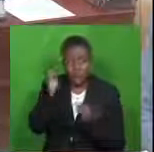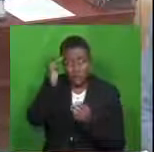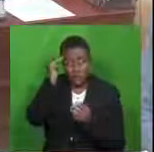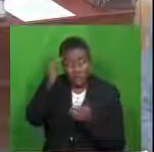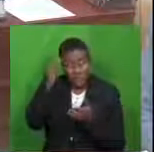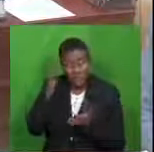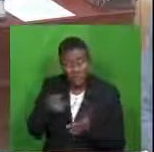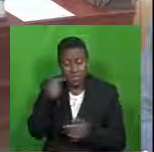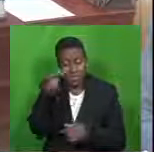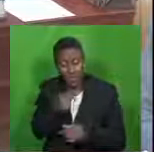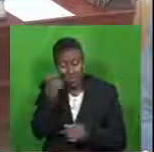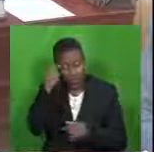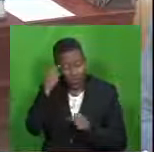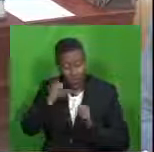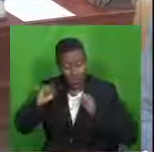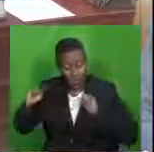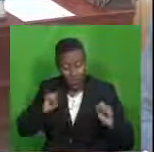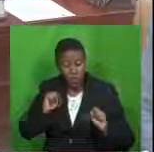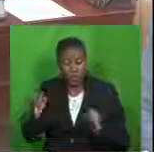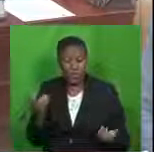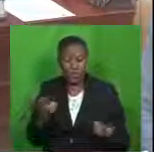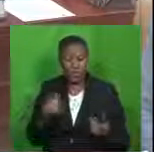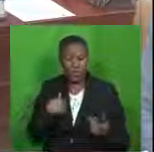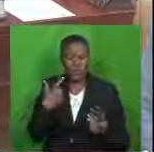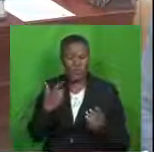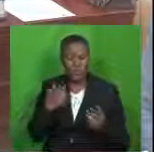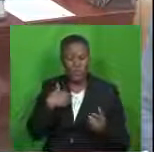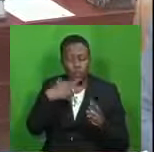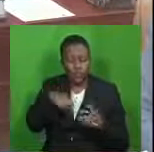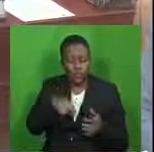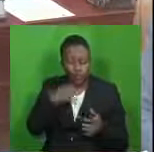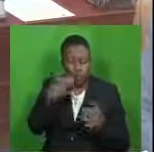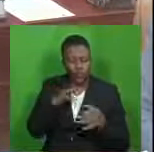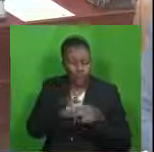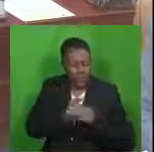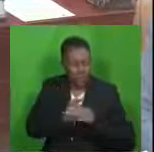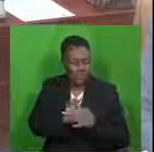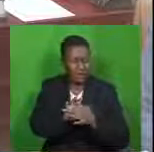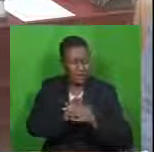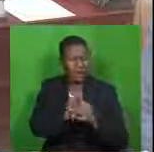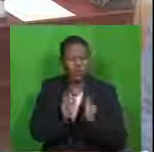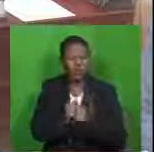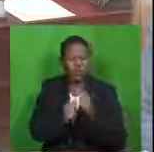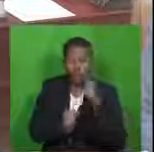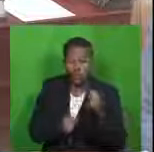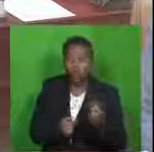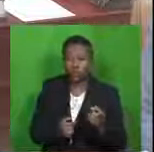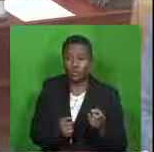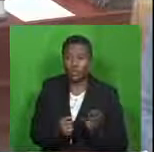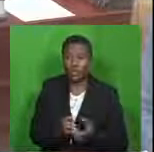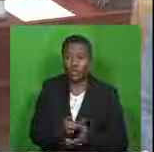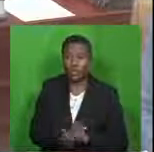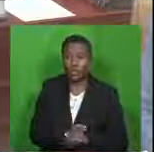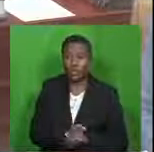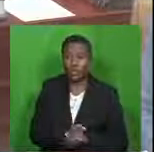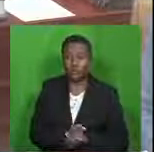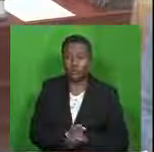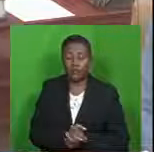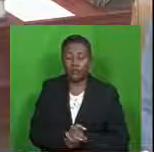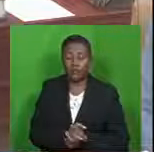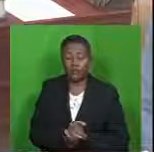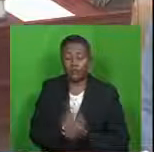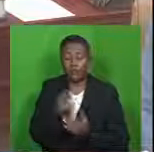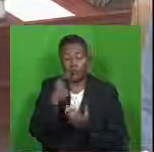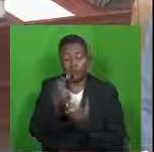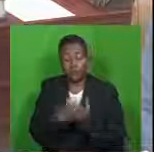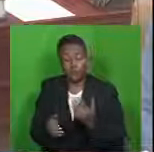to assure him that we will stand strong with you. So, what you say